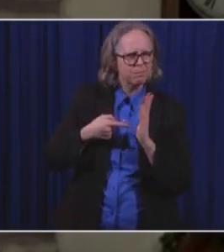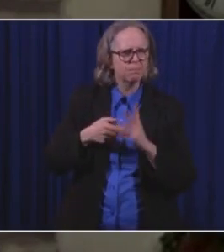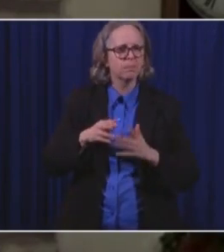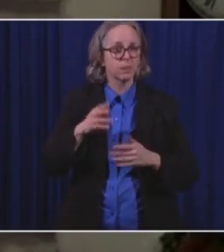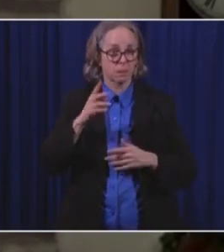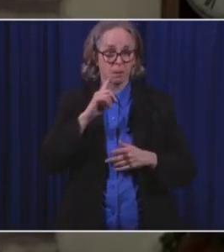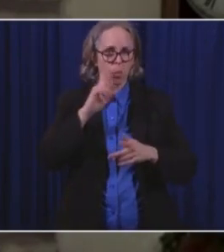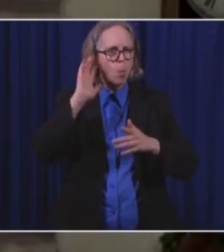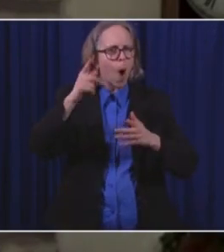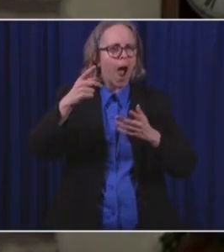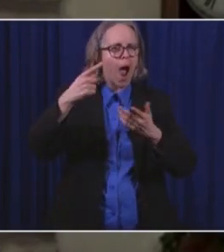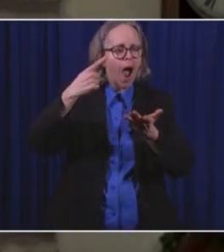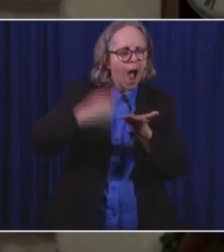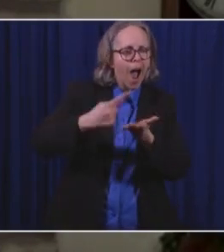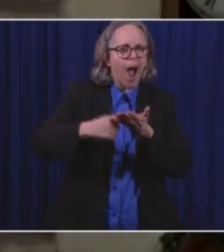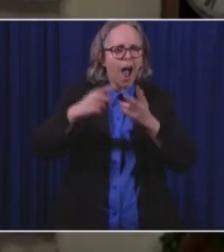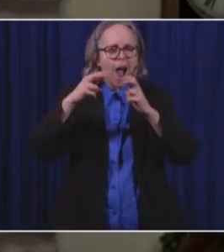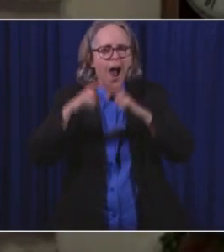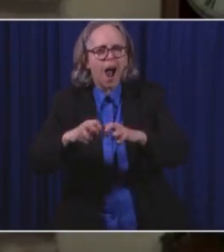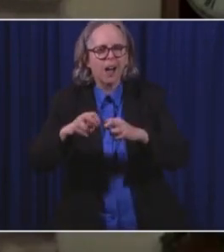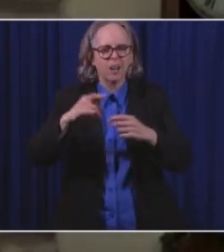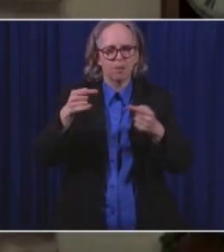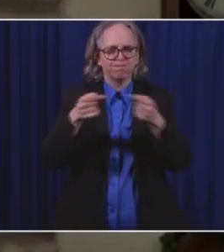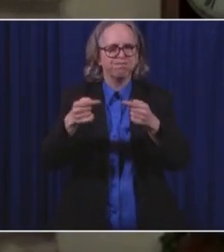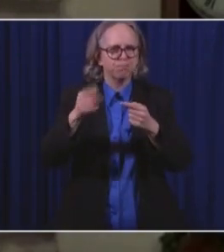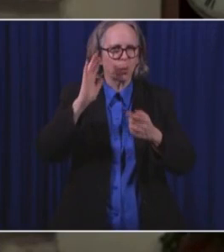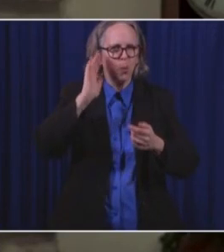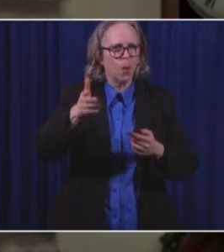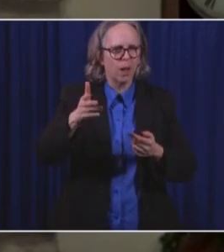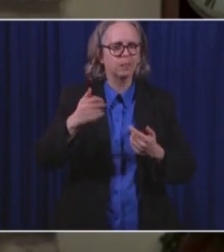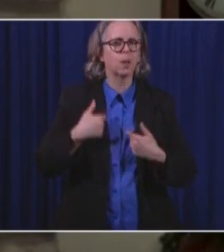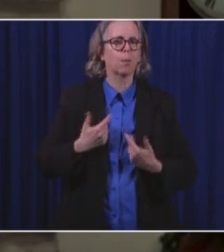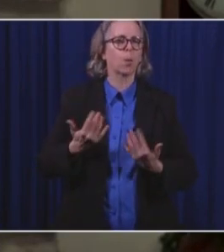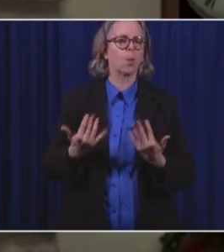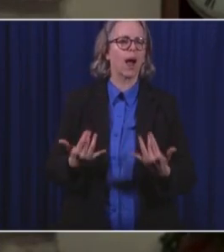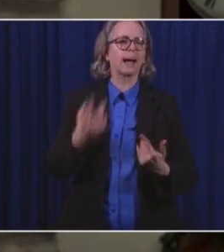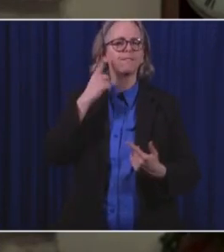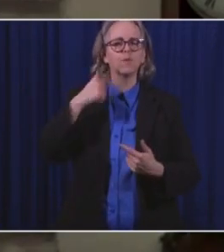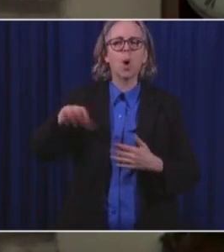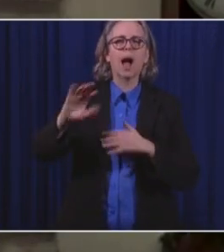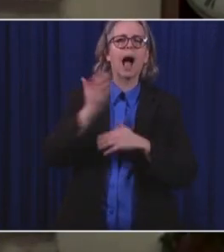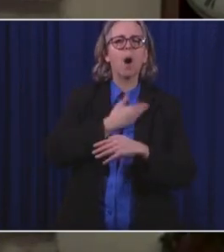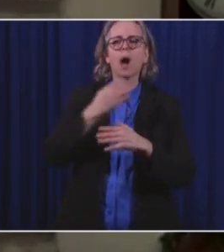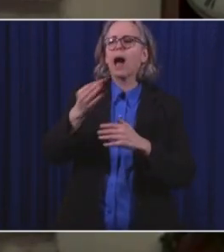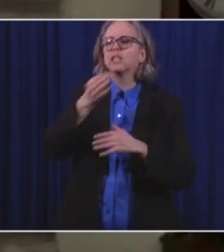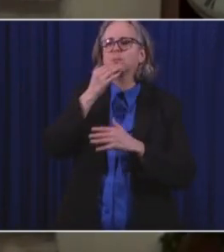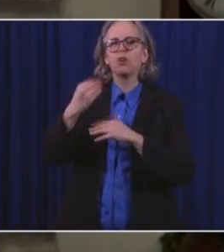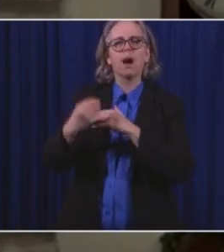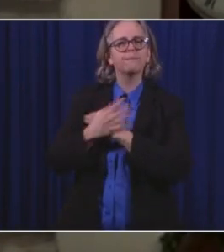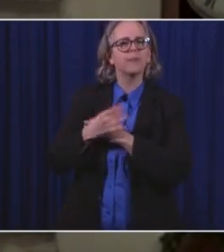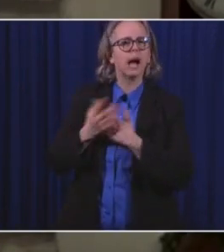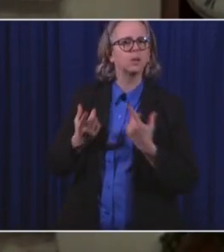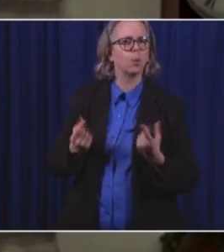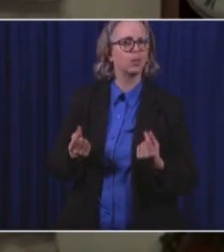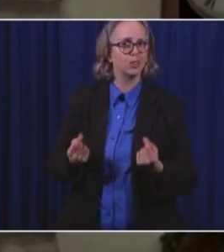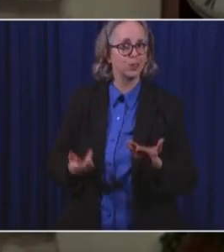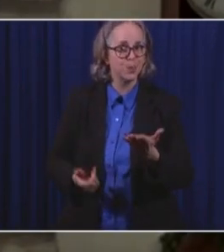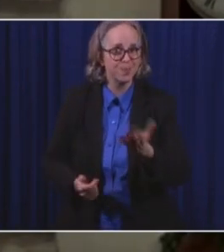await what the best experts have to say about it. Next question is from Ben